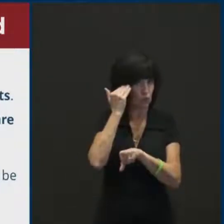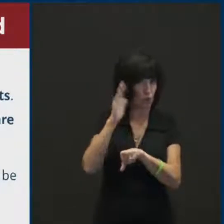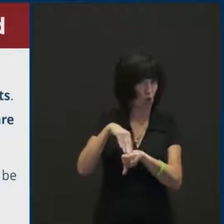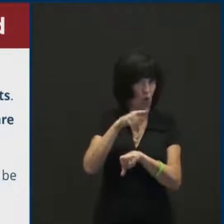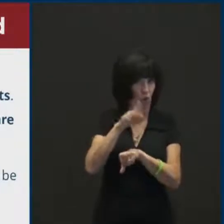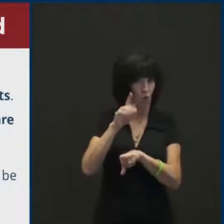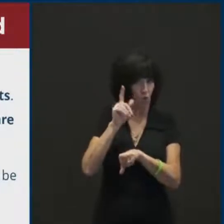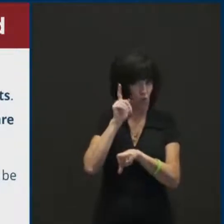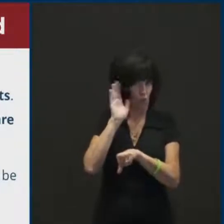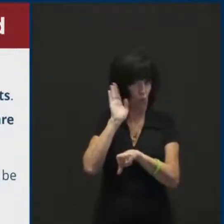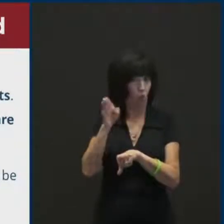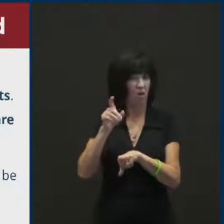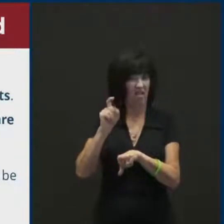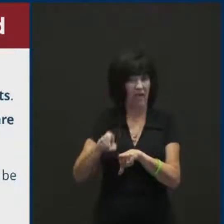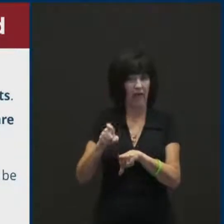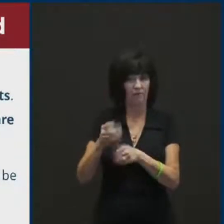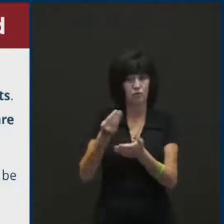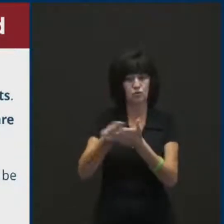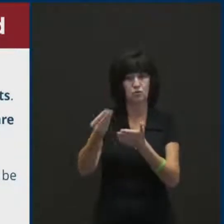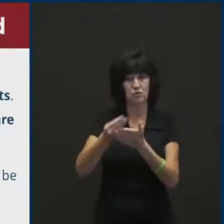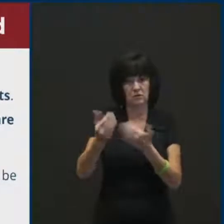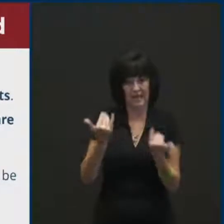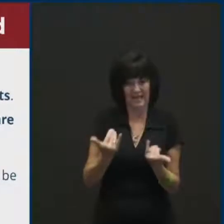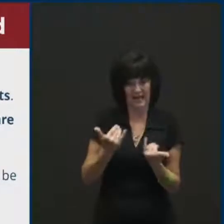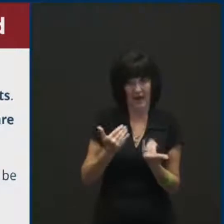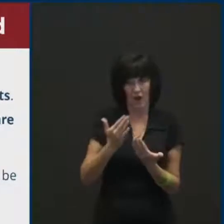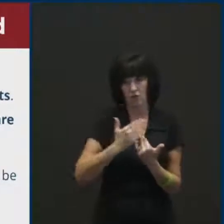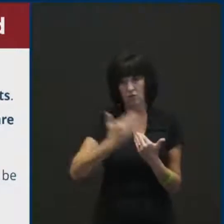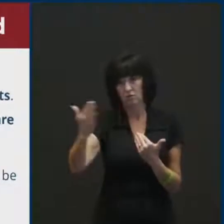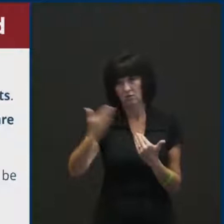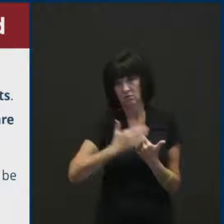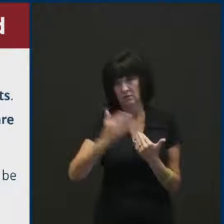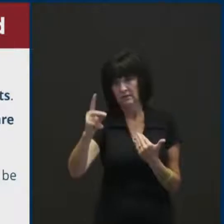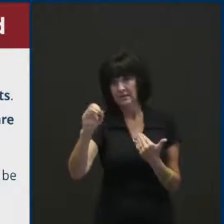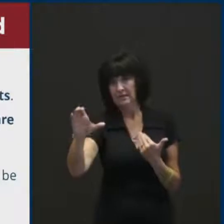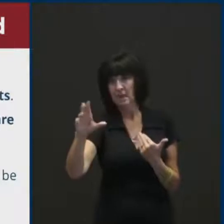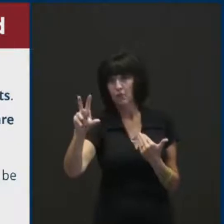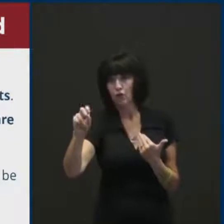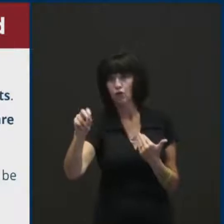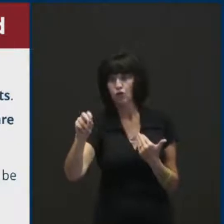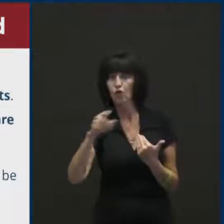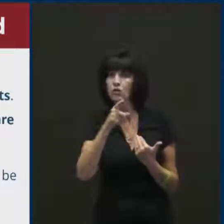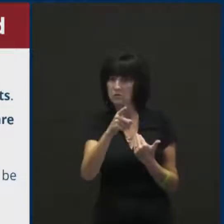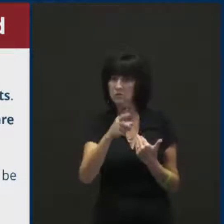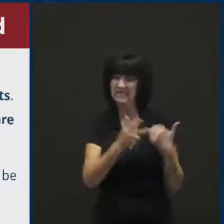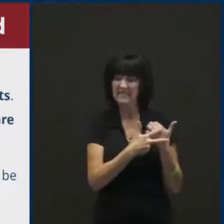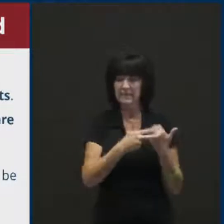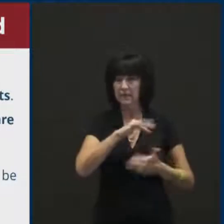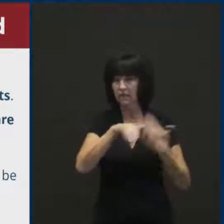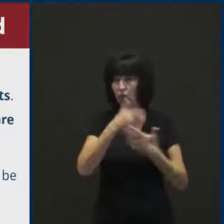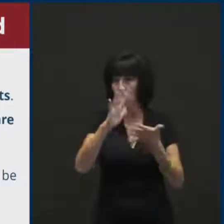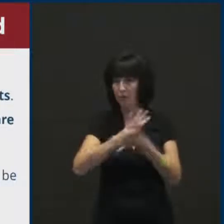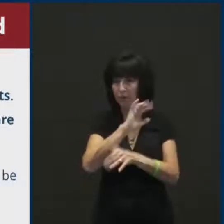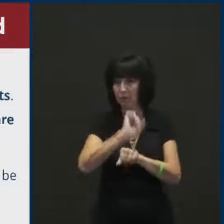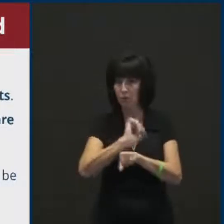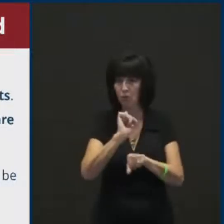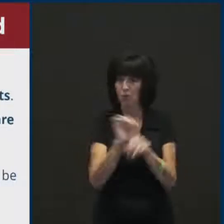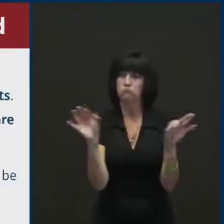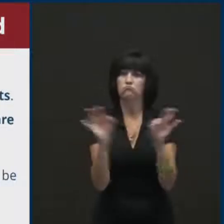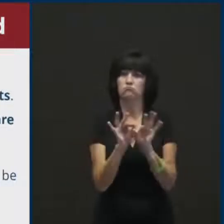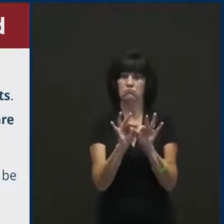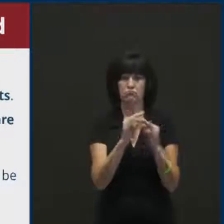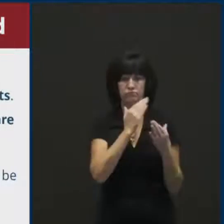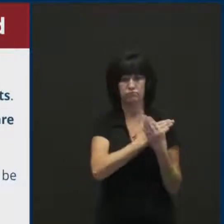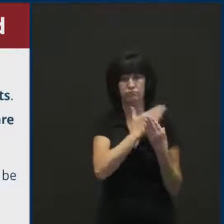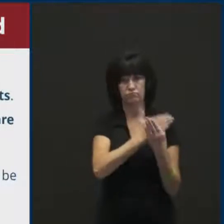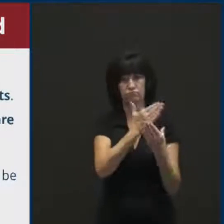be purchased before the 30th of December are eligible for this funding. So get your receipts together. And in terms of forthcoming information from